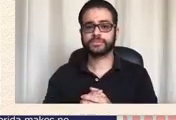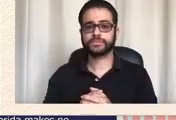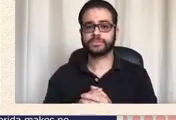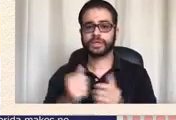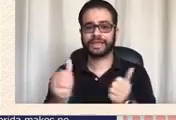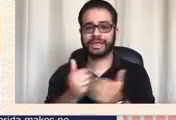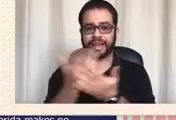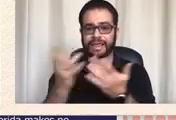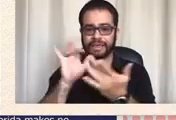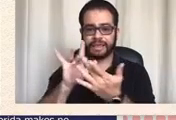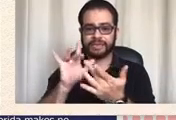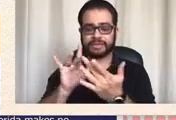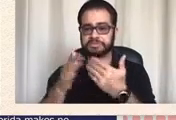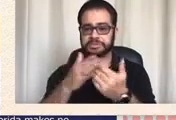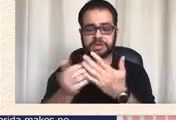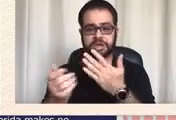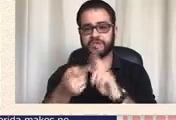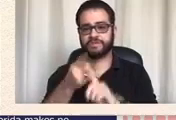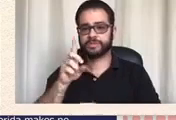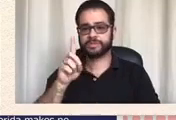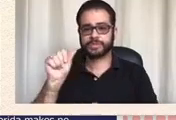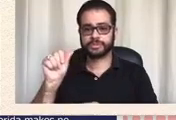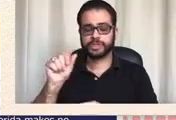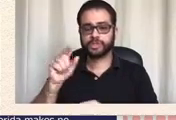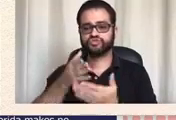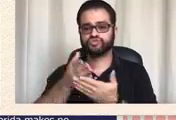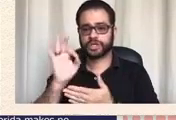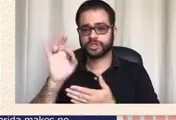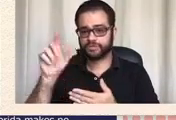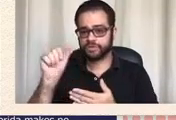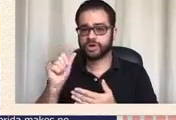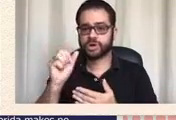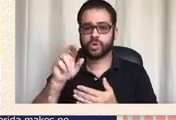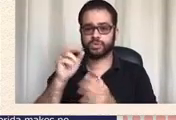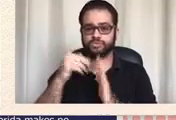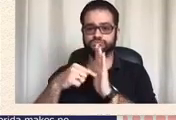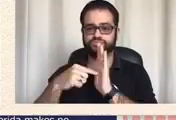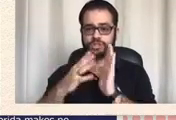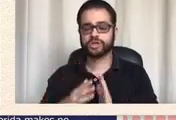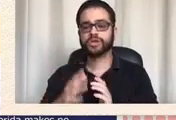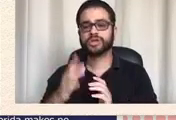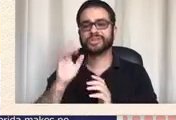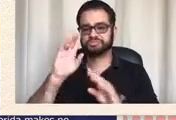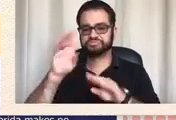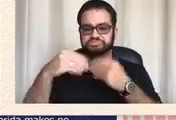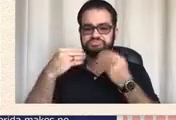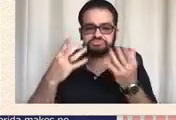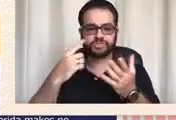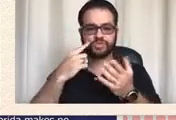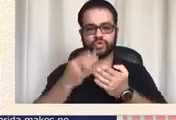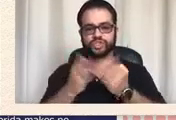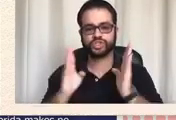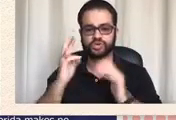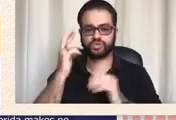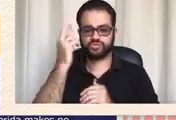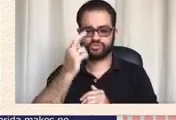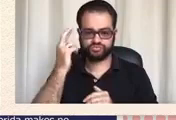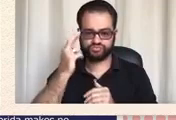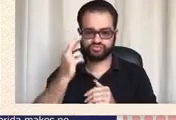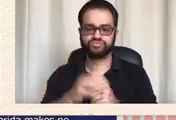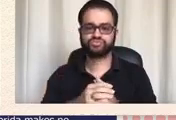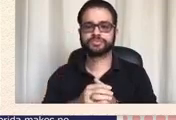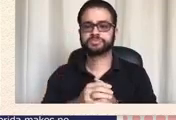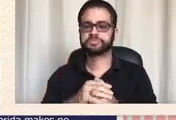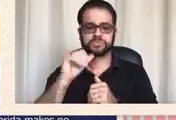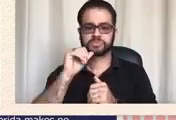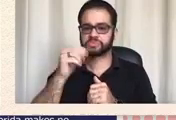Rights Florida or its presenters, is presented for an educational, general reference, or informational purposes only. It is not intended to serve